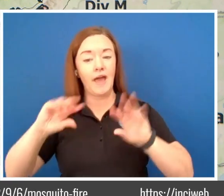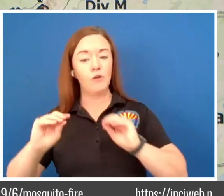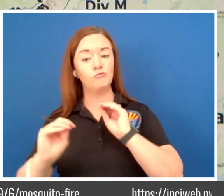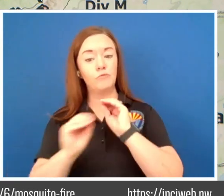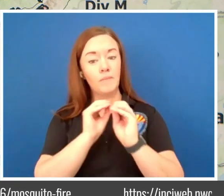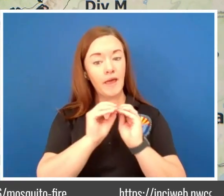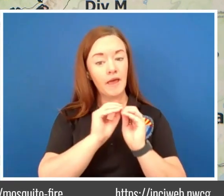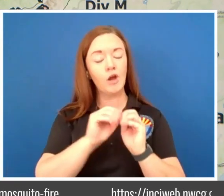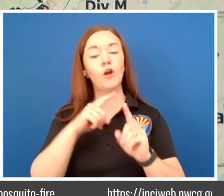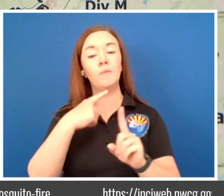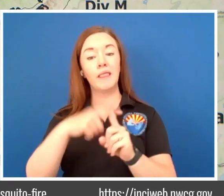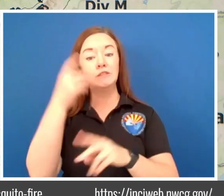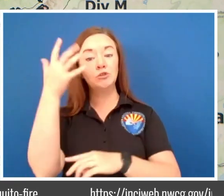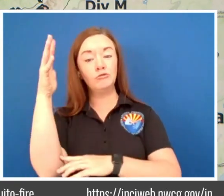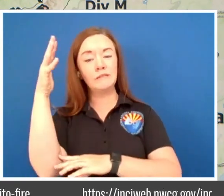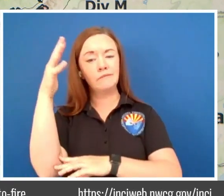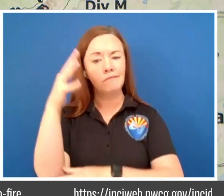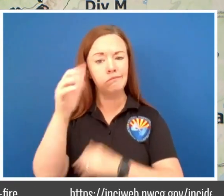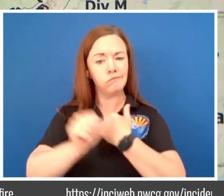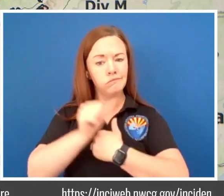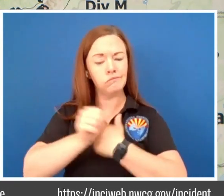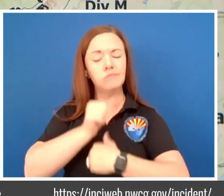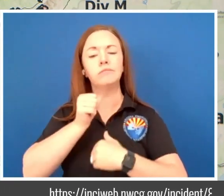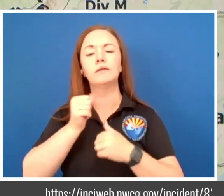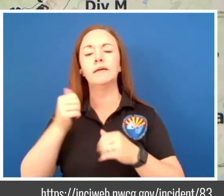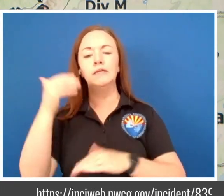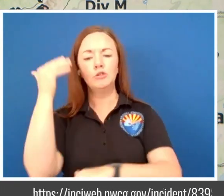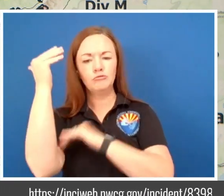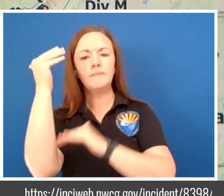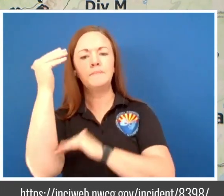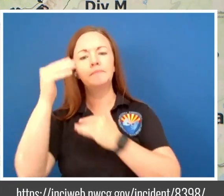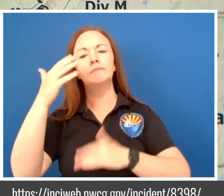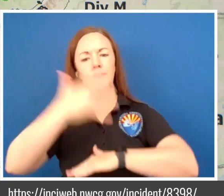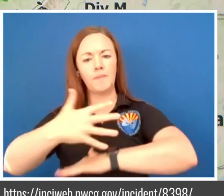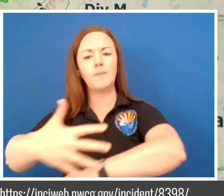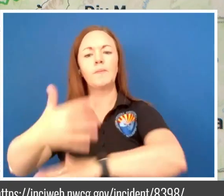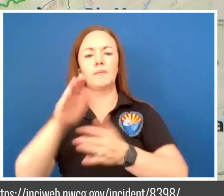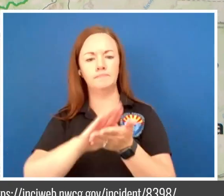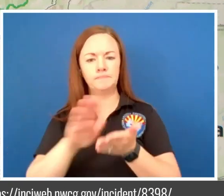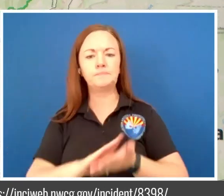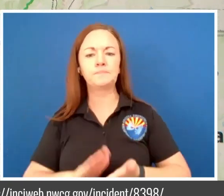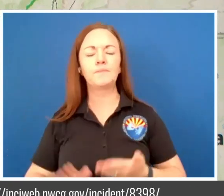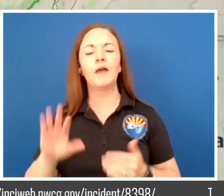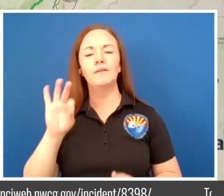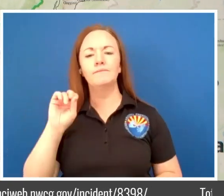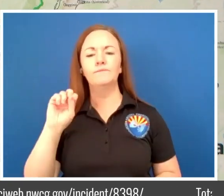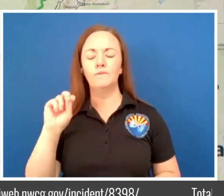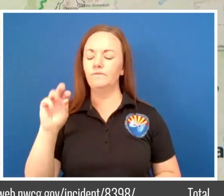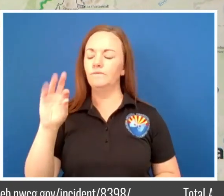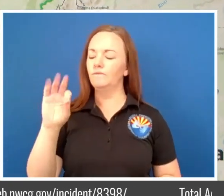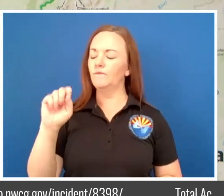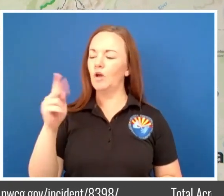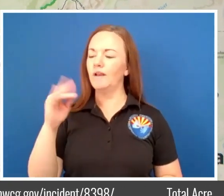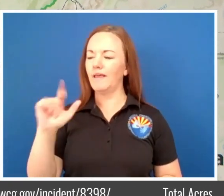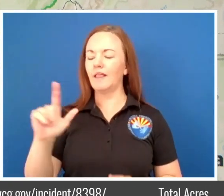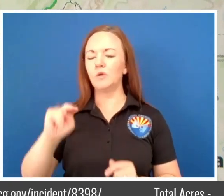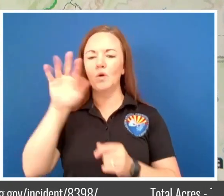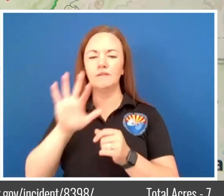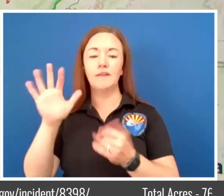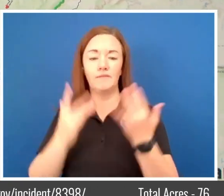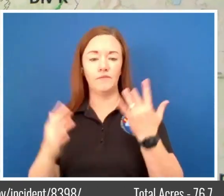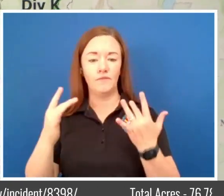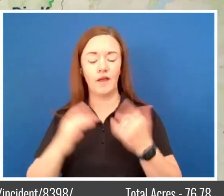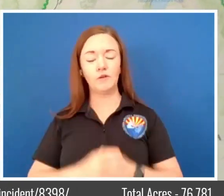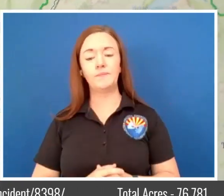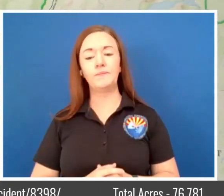tree abatement up in this area on Foothill, kind of on the north part of the fire. On the back side of the fire, the west end over